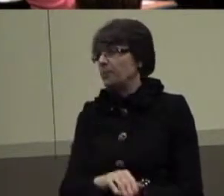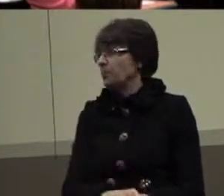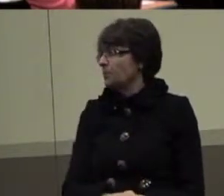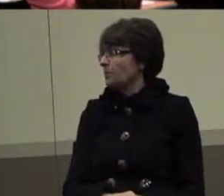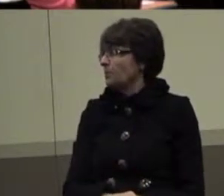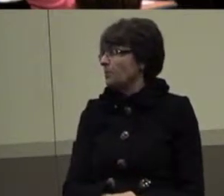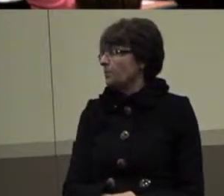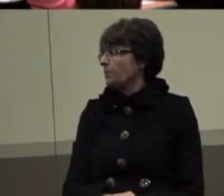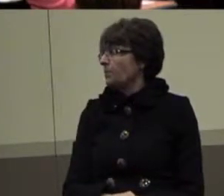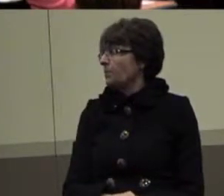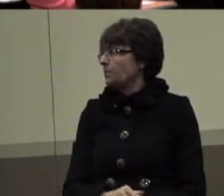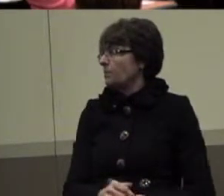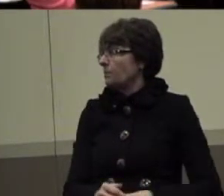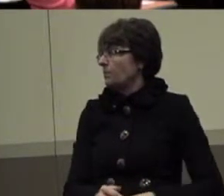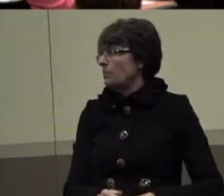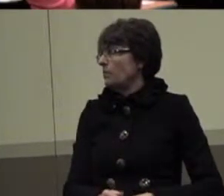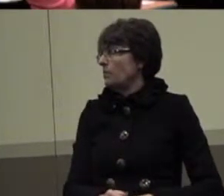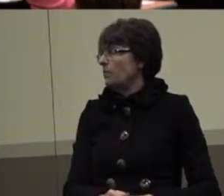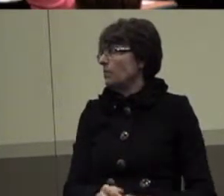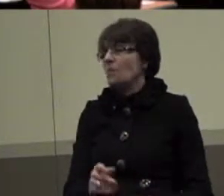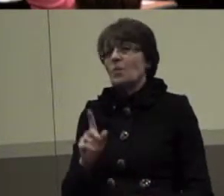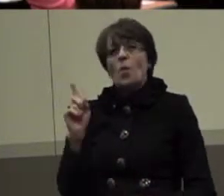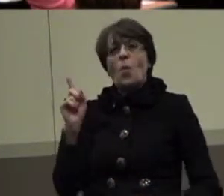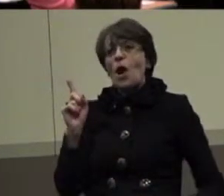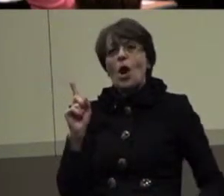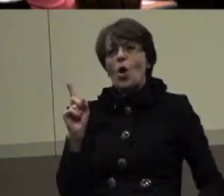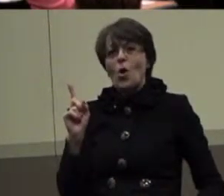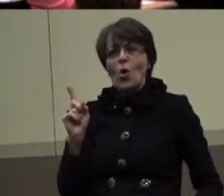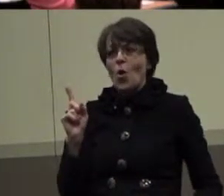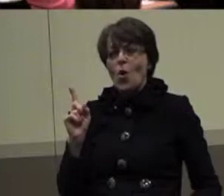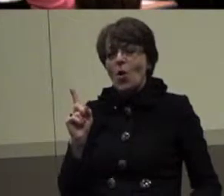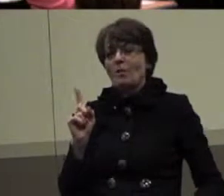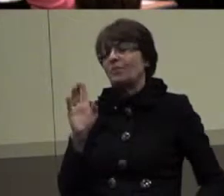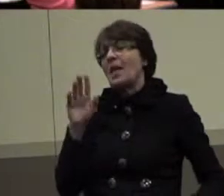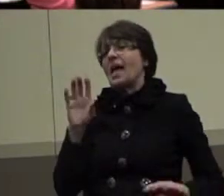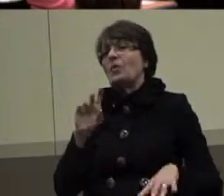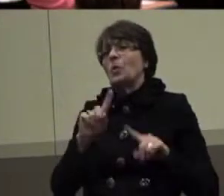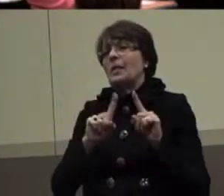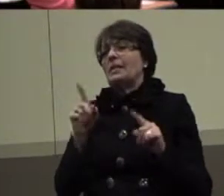Well, heck, I don't know where it went. I'll just do this other way.